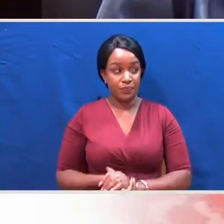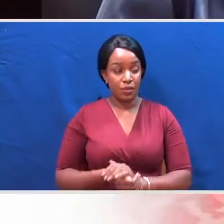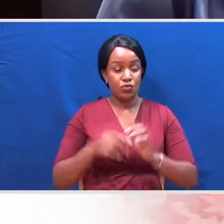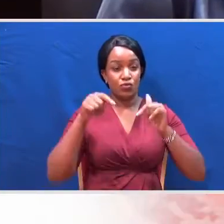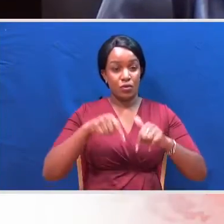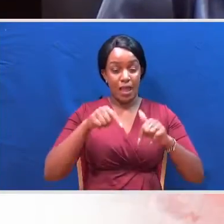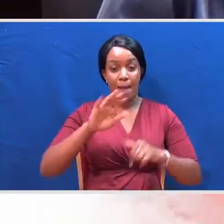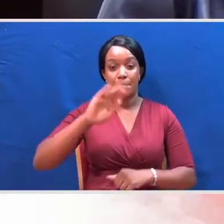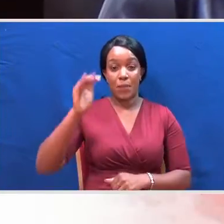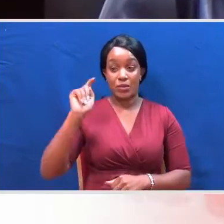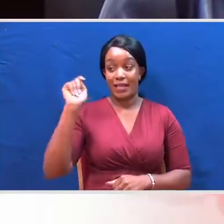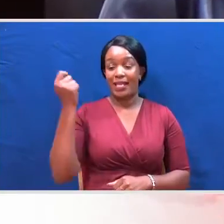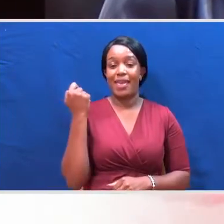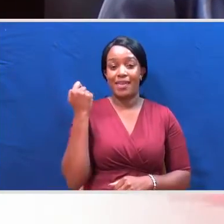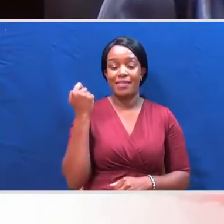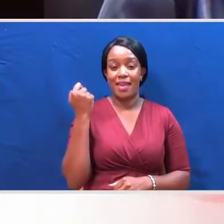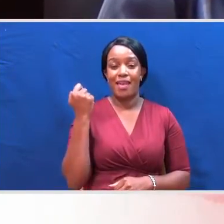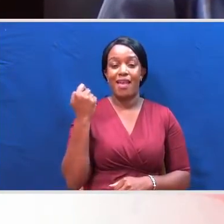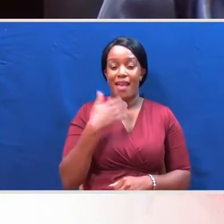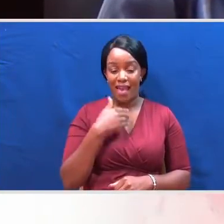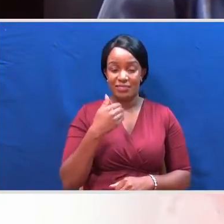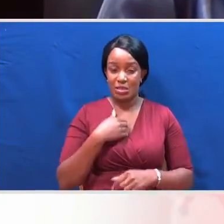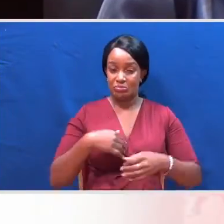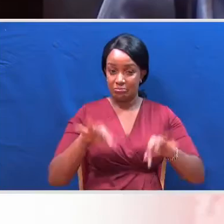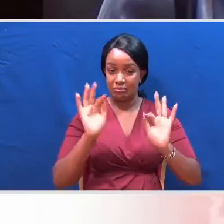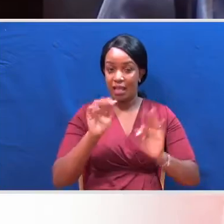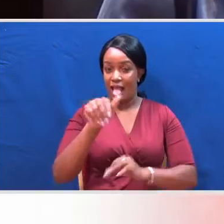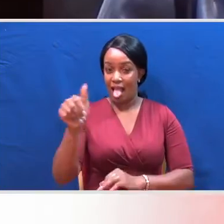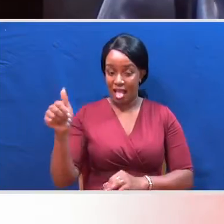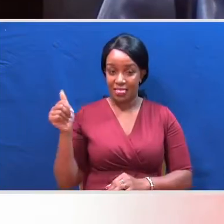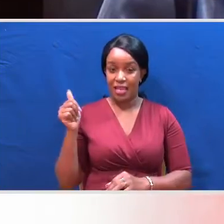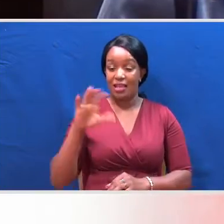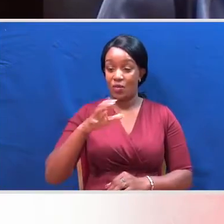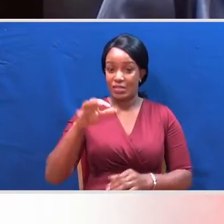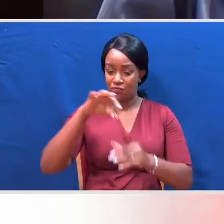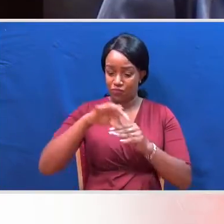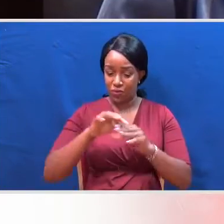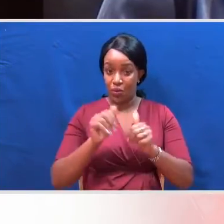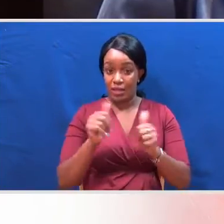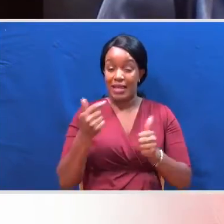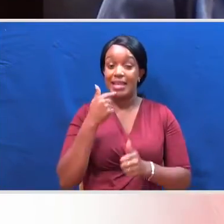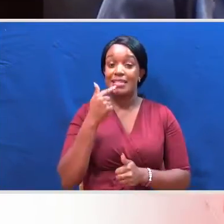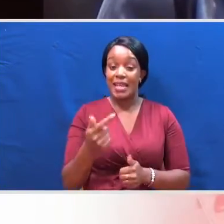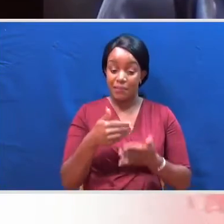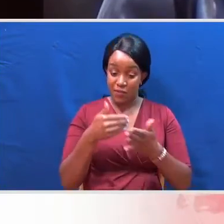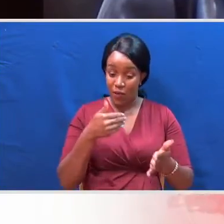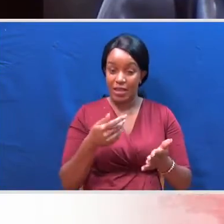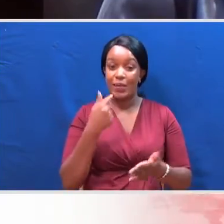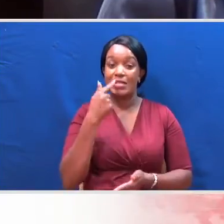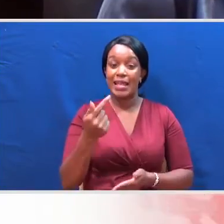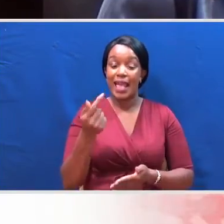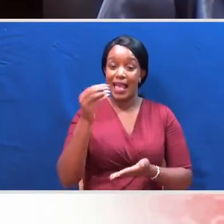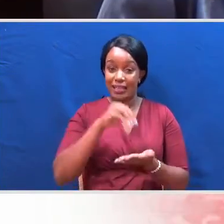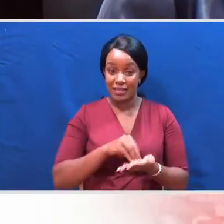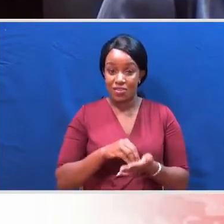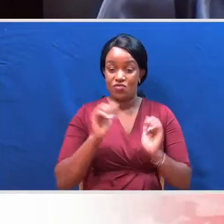as one block. Kirinyaga has voted unanimously. Other counties have voted unanimously. I said it before, I will say it again. You can